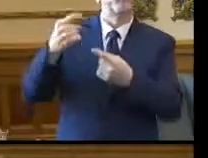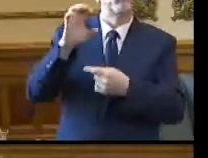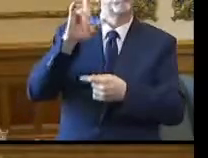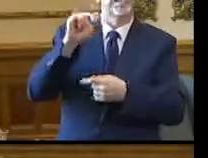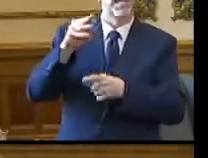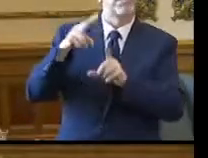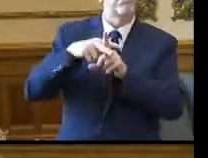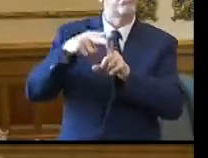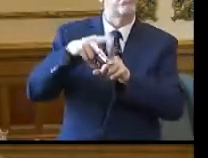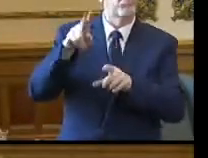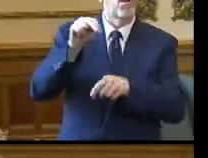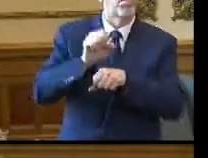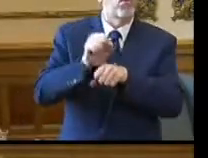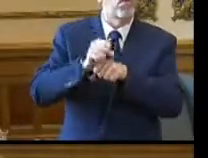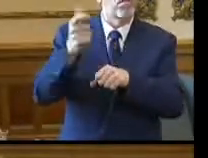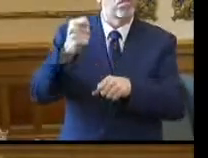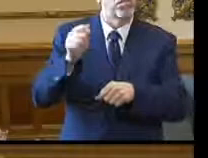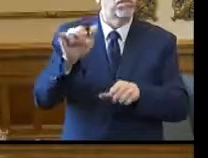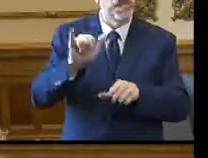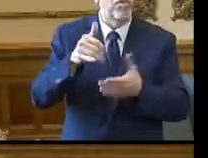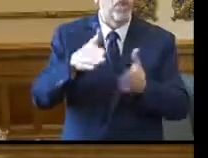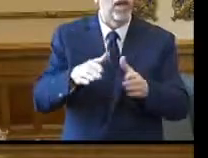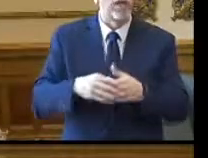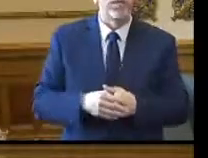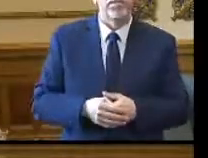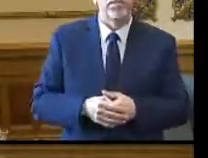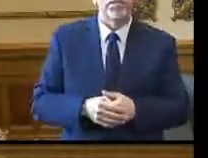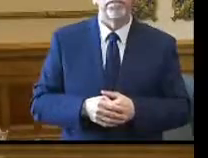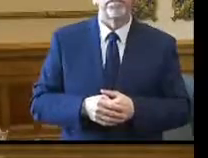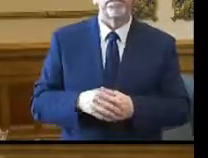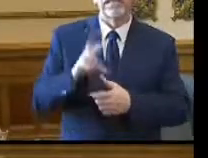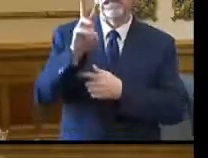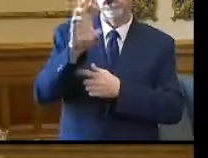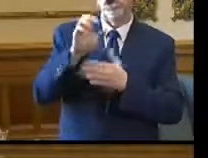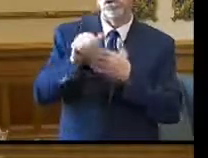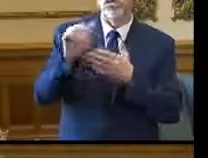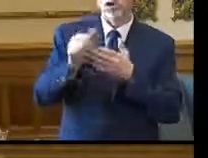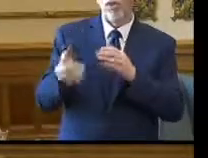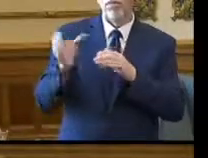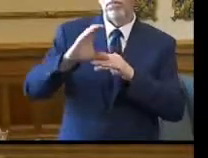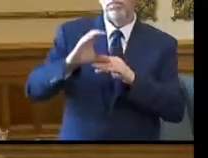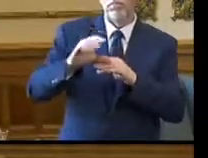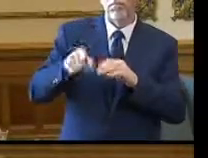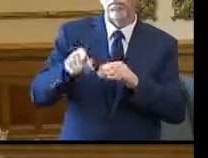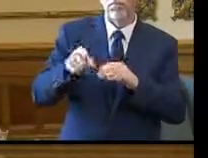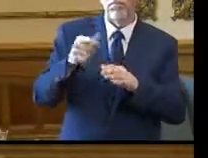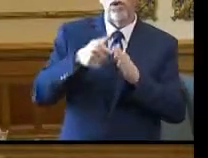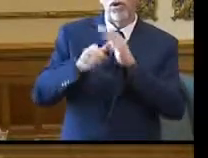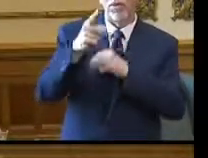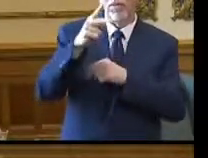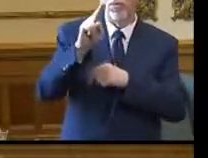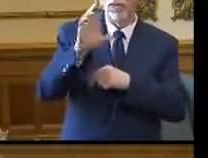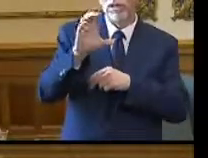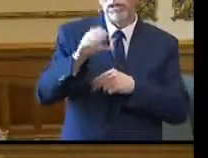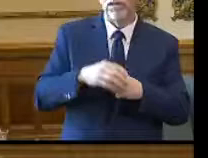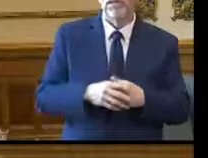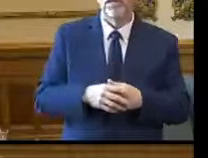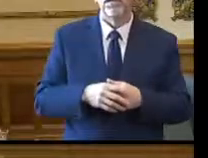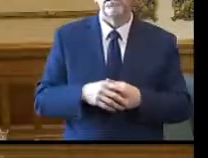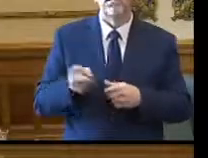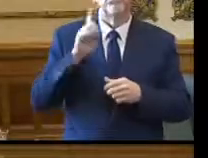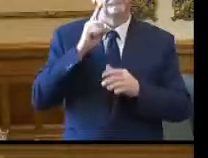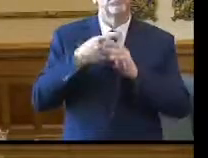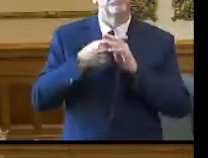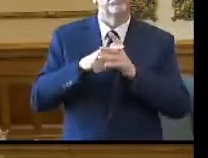current unemployment benefits are paid. The $600 benefit under PUC is